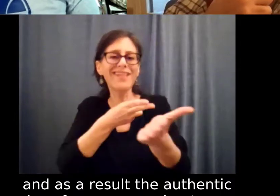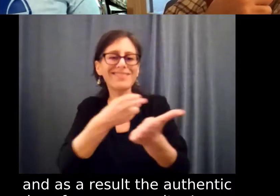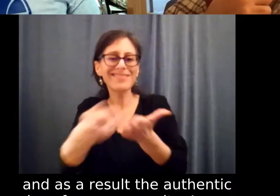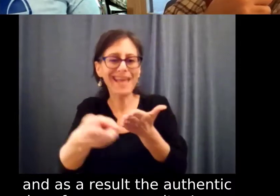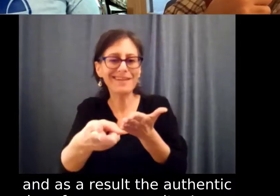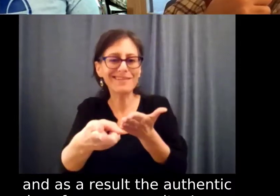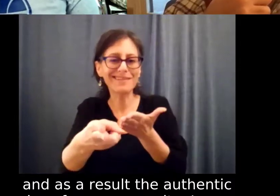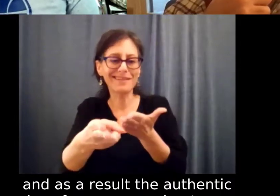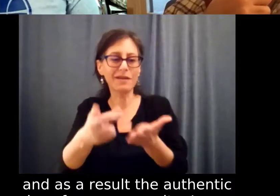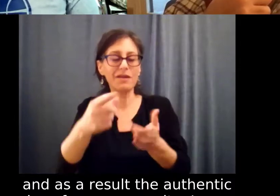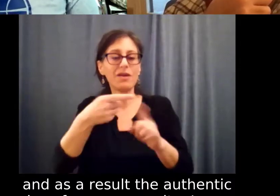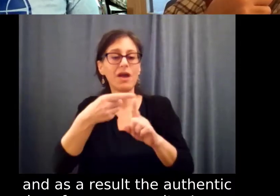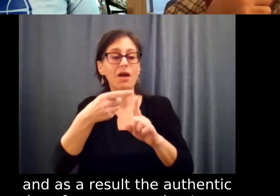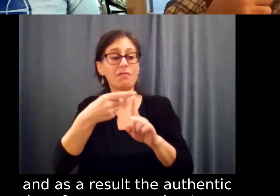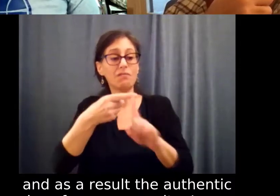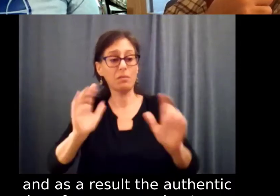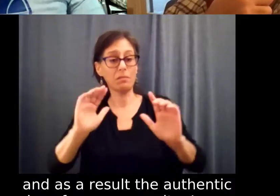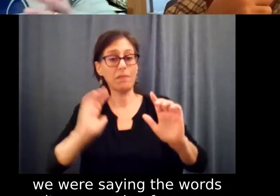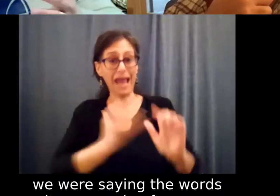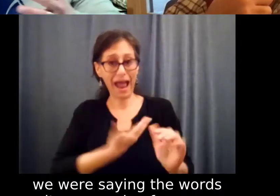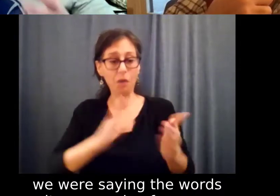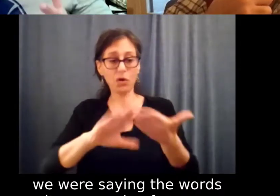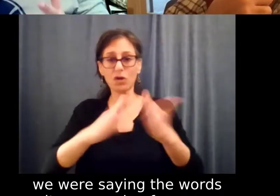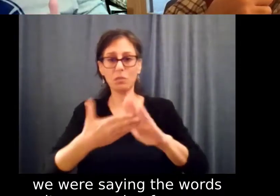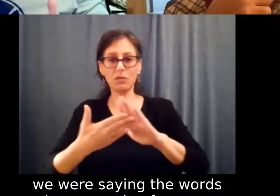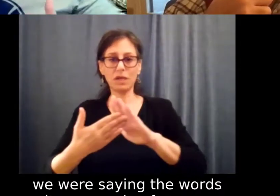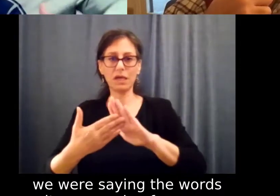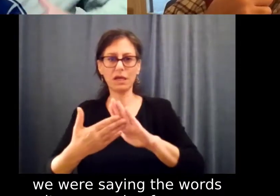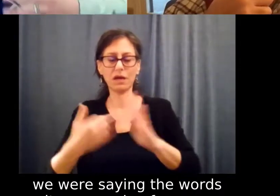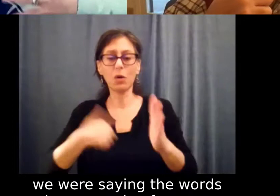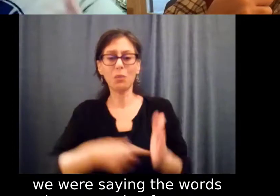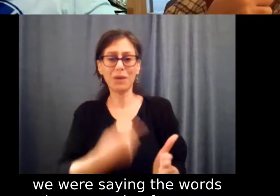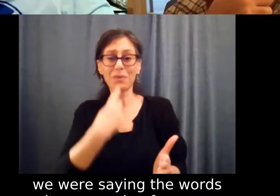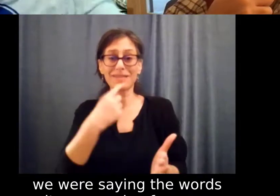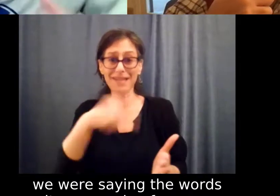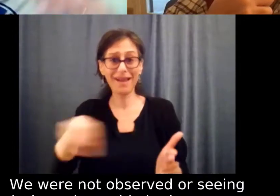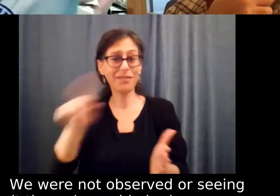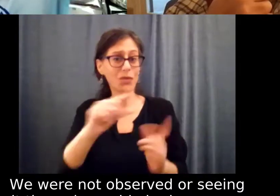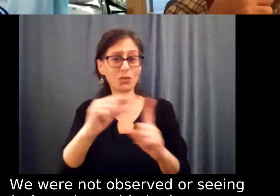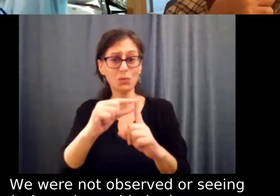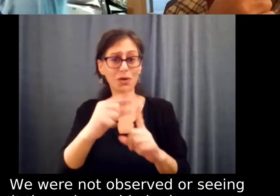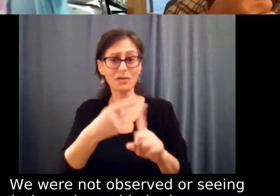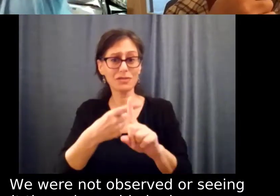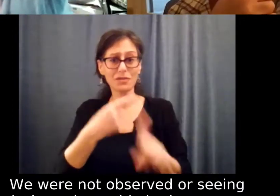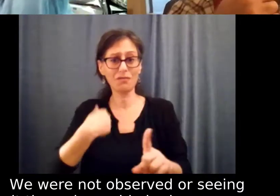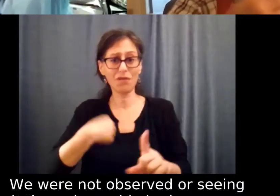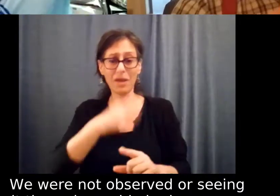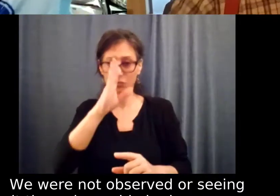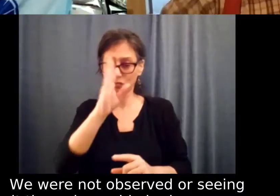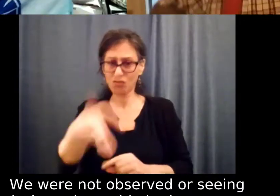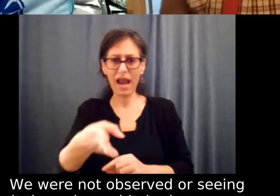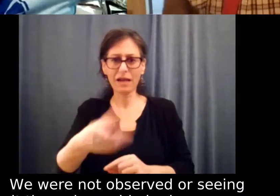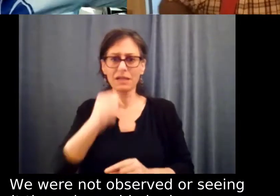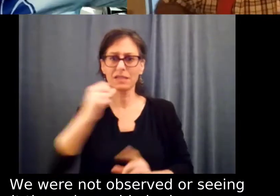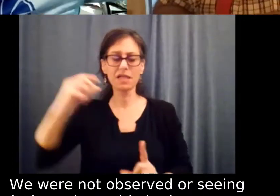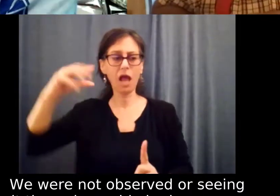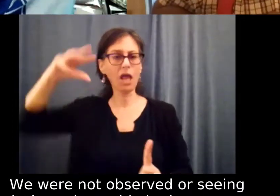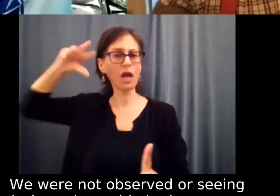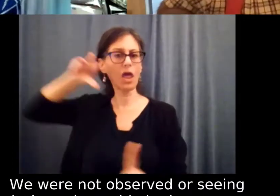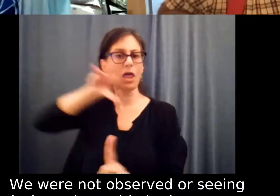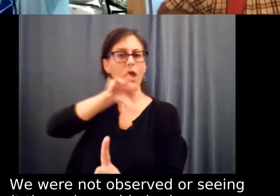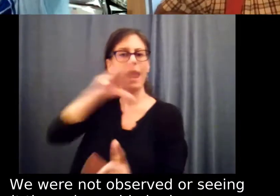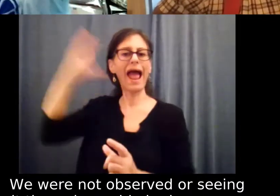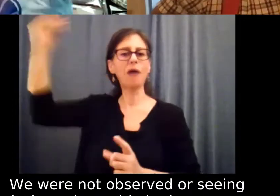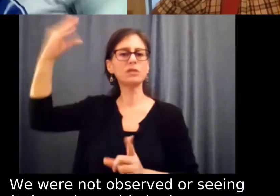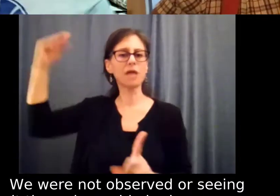our community, I mean, we were saying the words. It was coming from us. We weren't being observed or seeing it